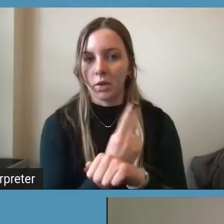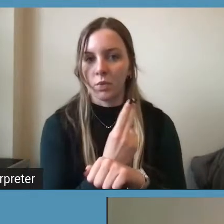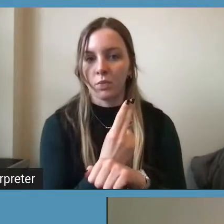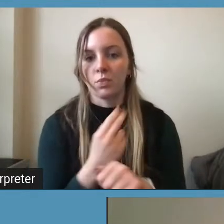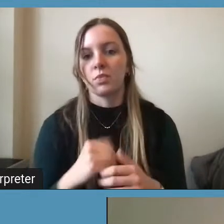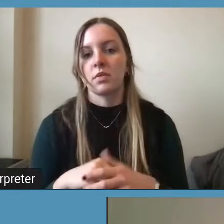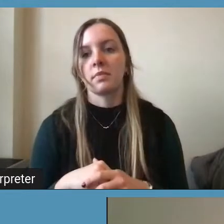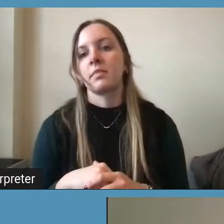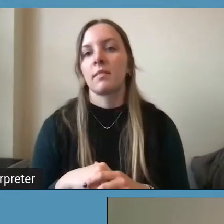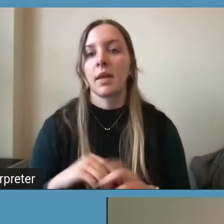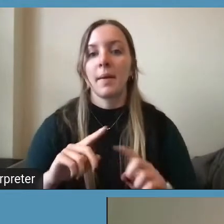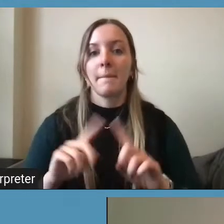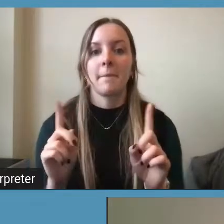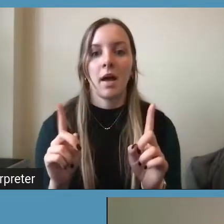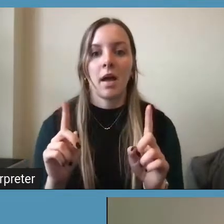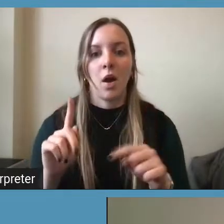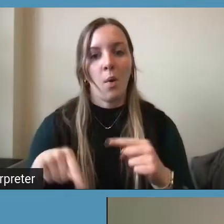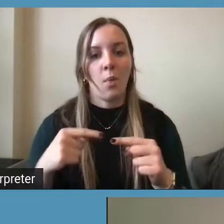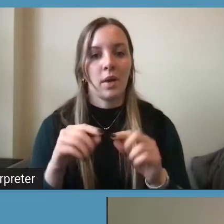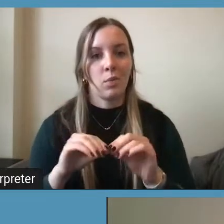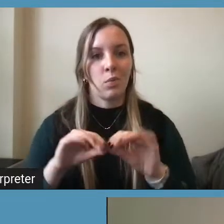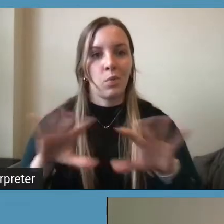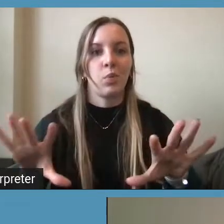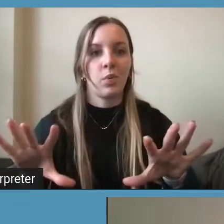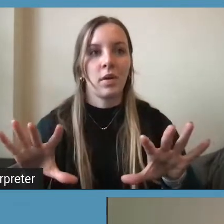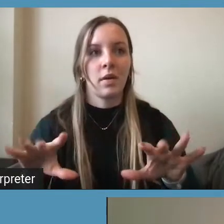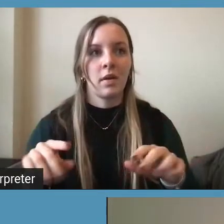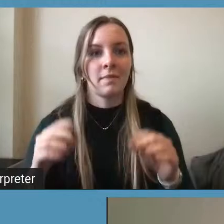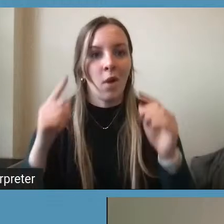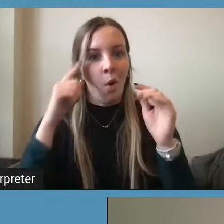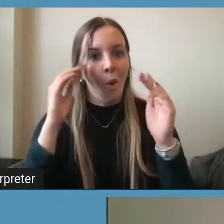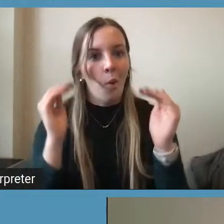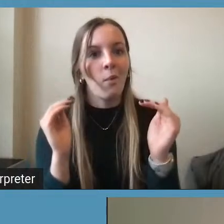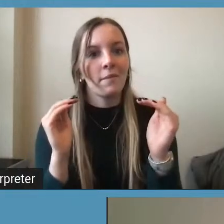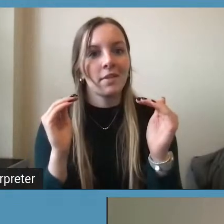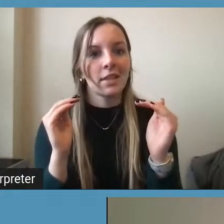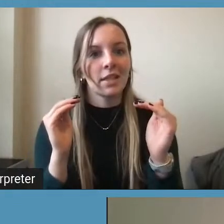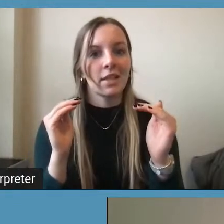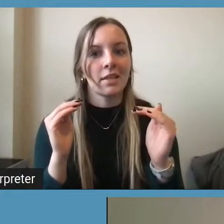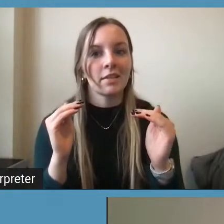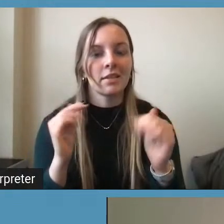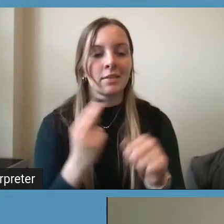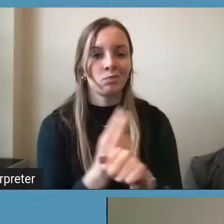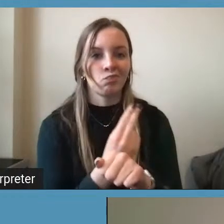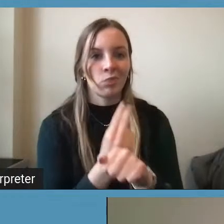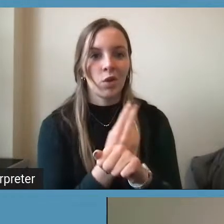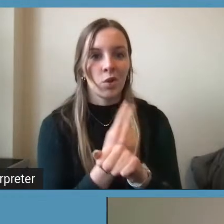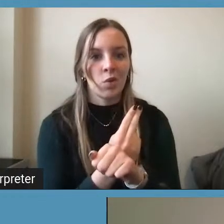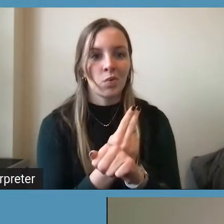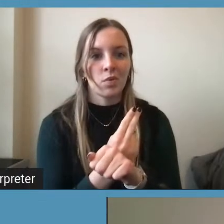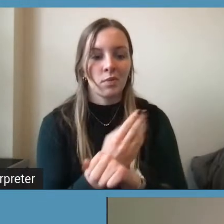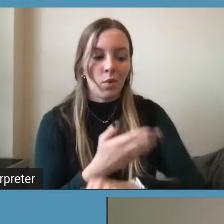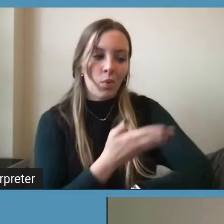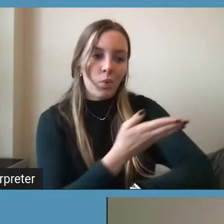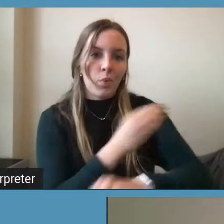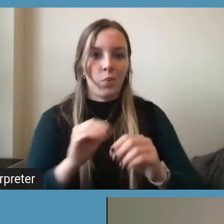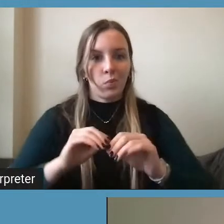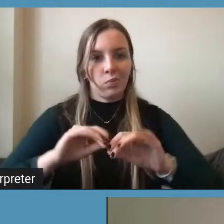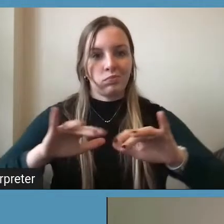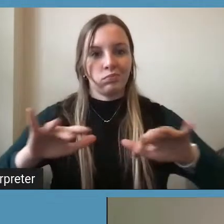once we make it available. University of Texas at Austin in archaeology has applied it